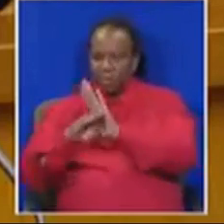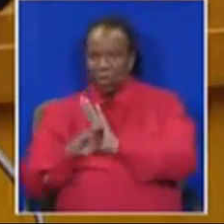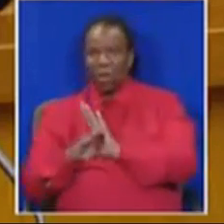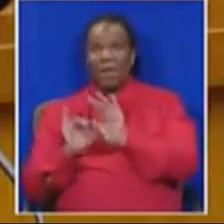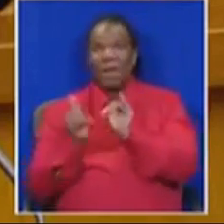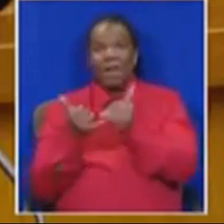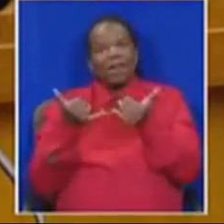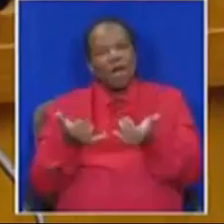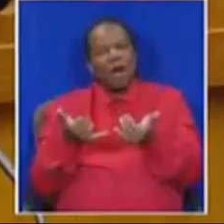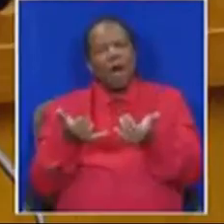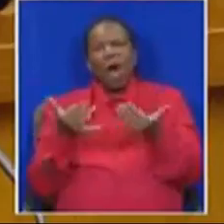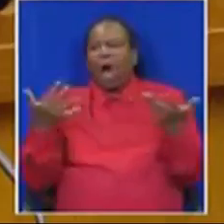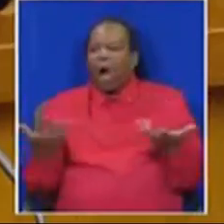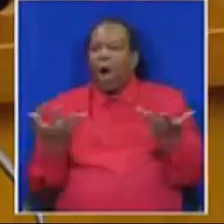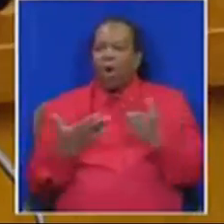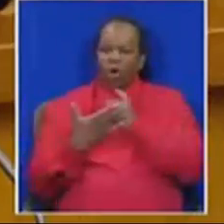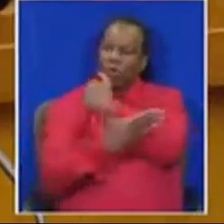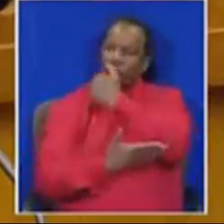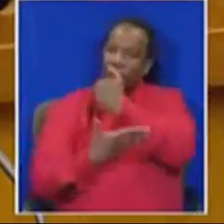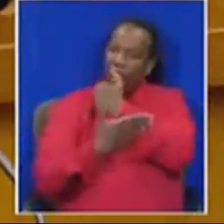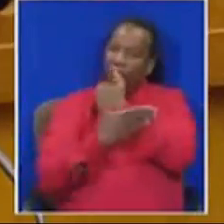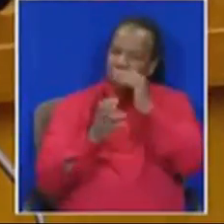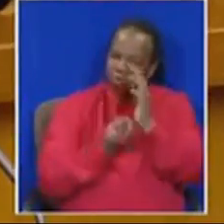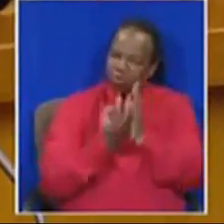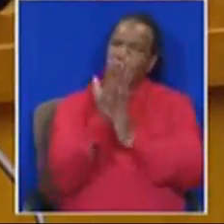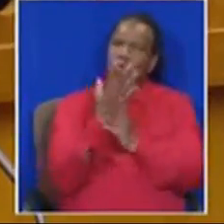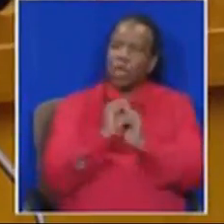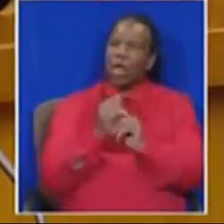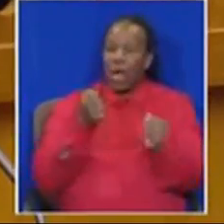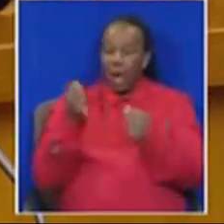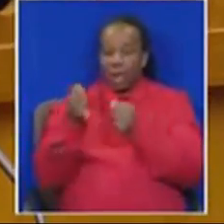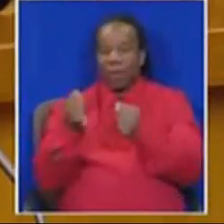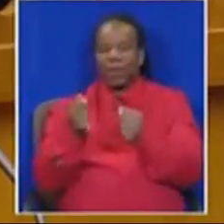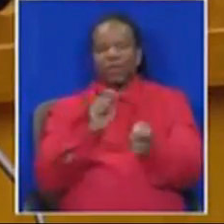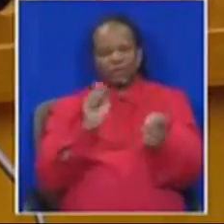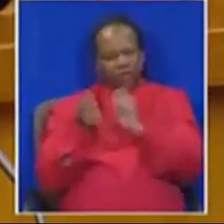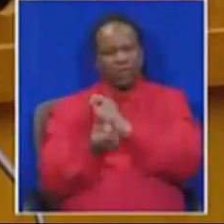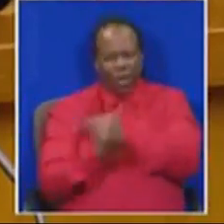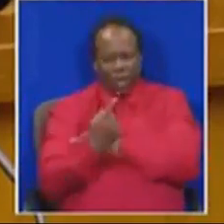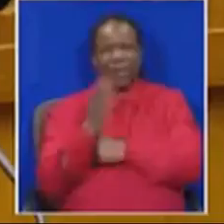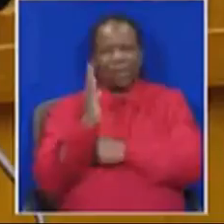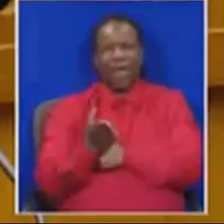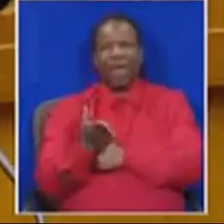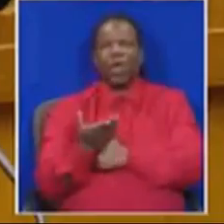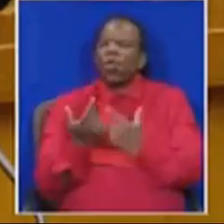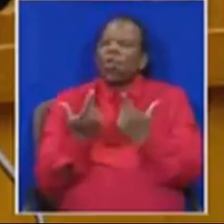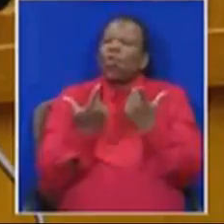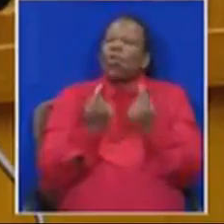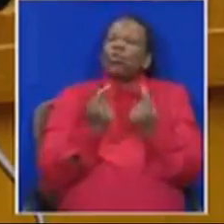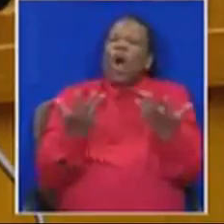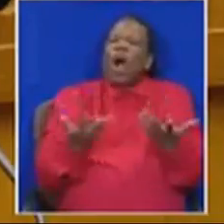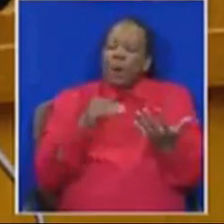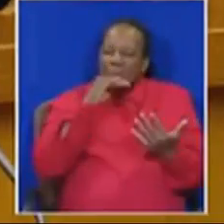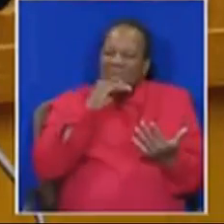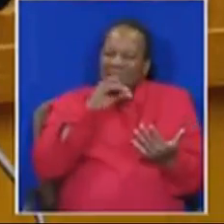path of growth, employment, and transformation. We will do this by getting social